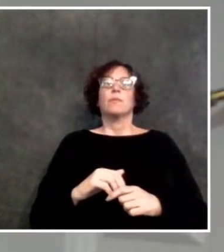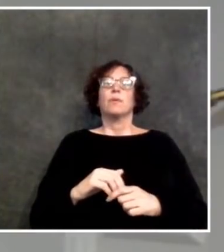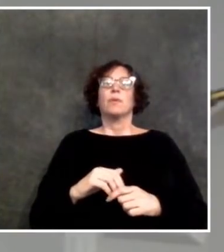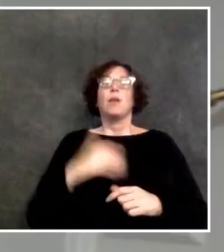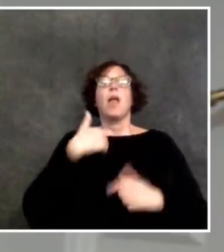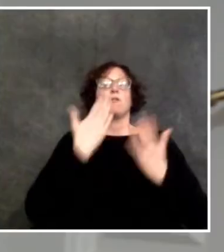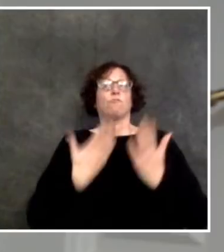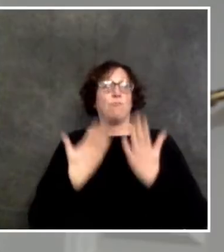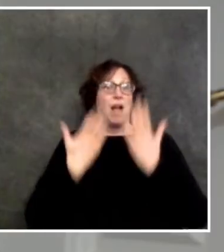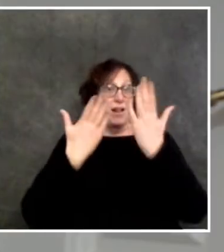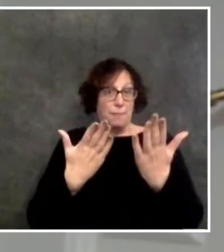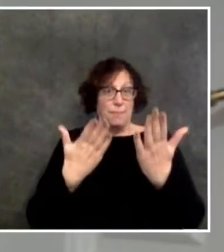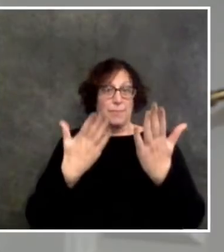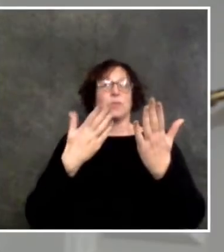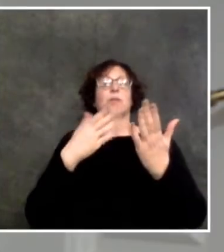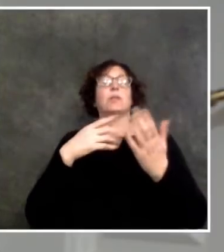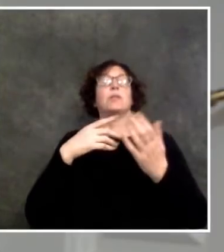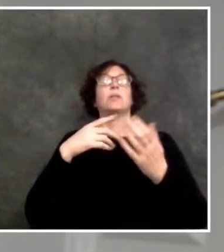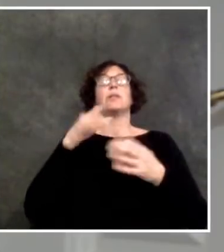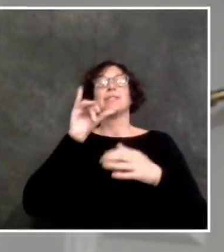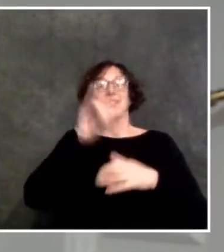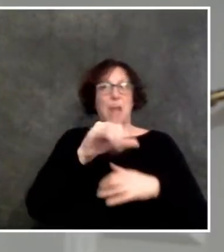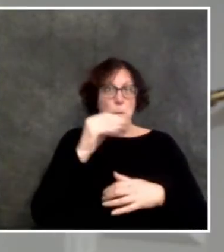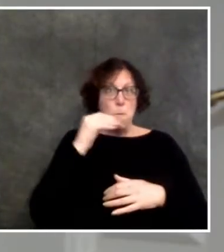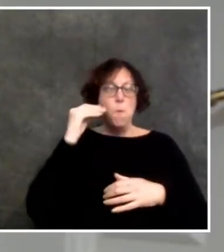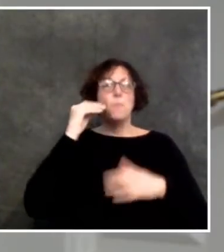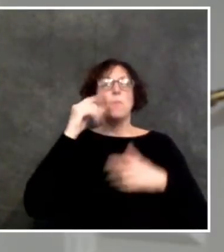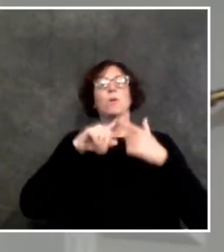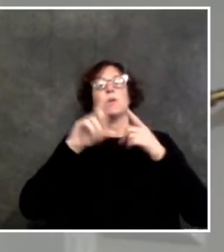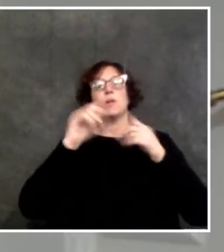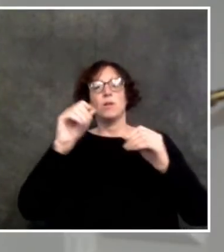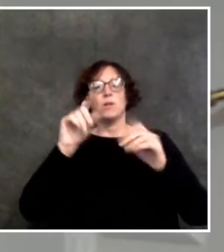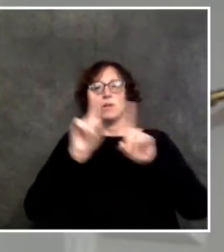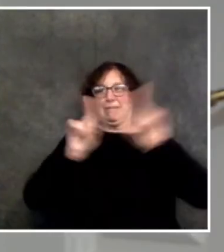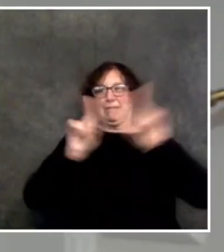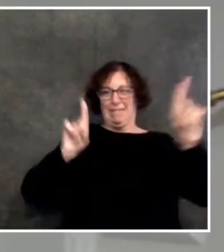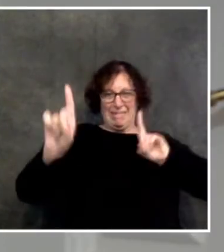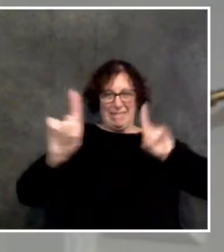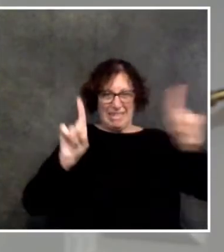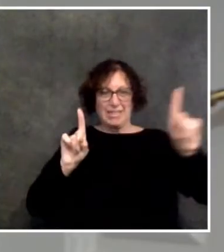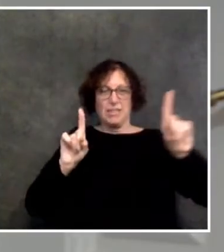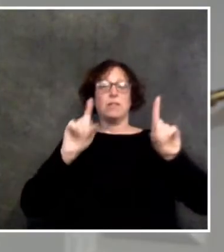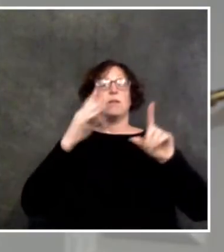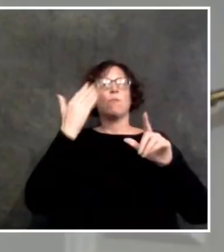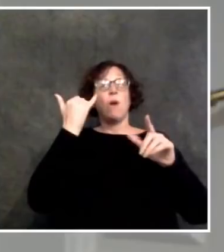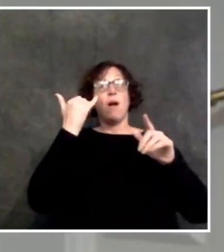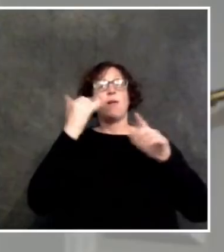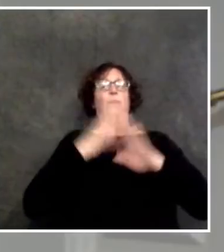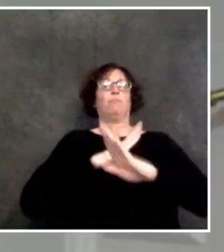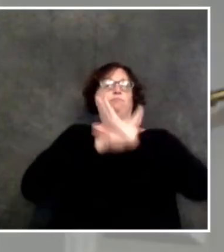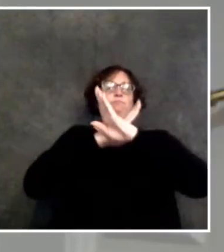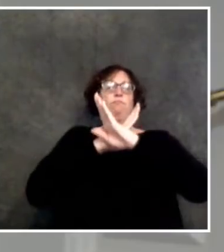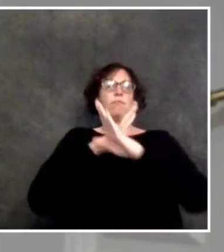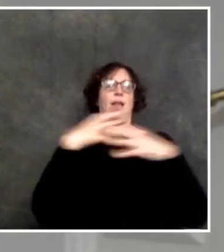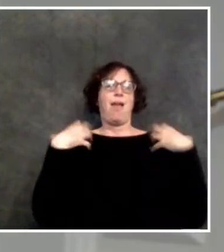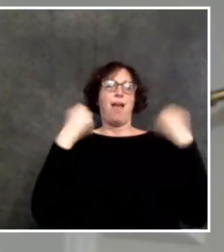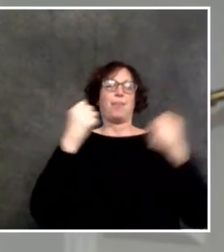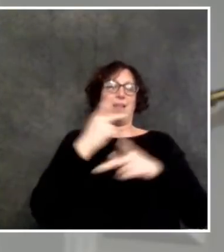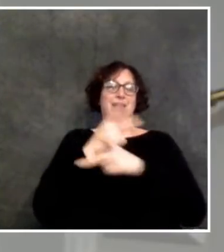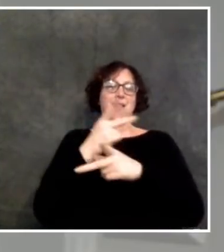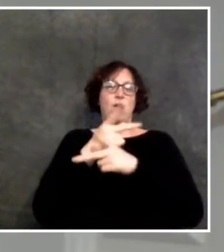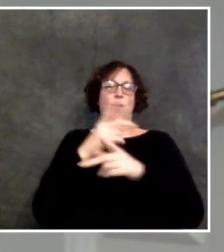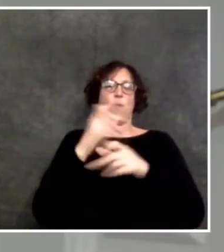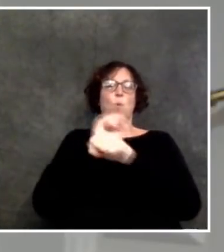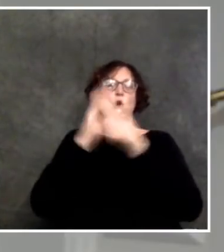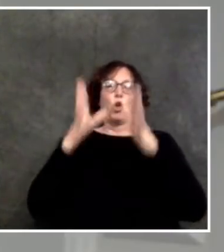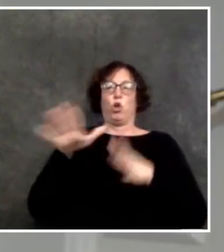delivery systems because we need them to be whole in order to take care of the vast number of New